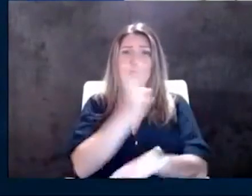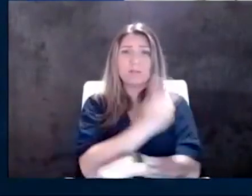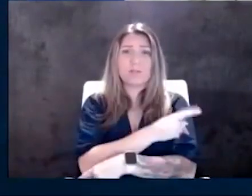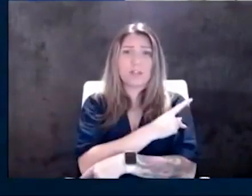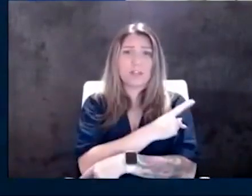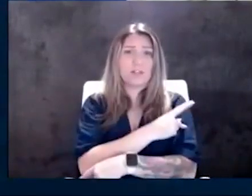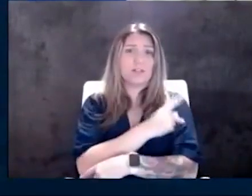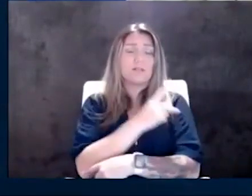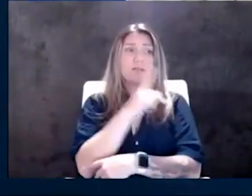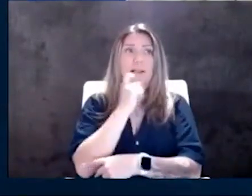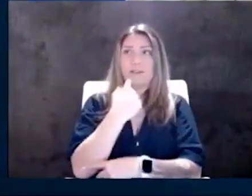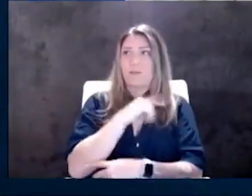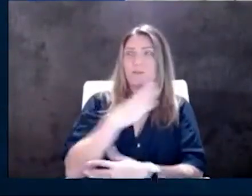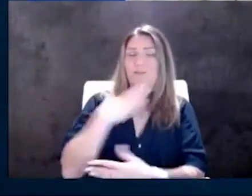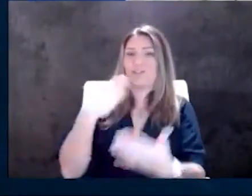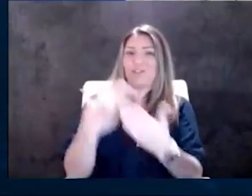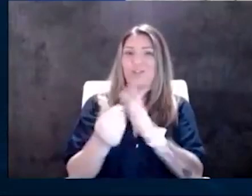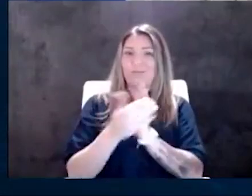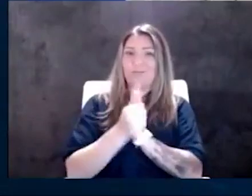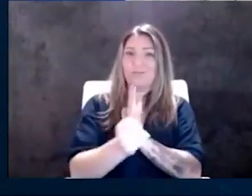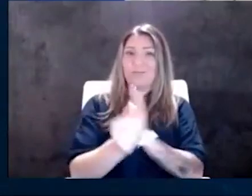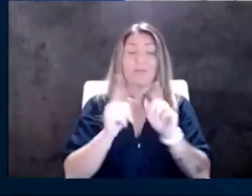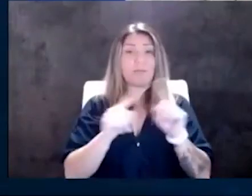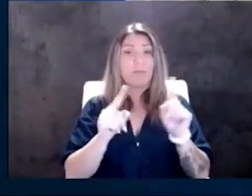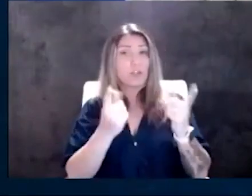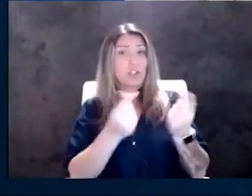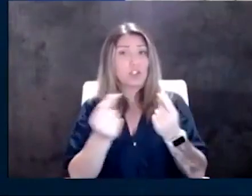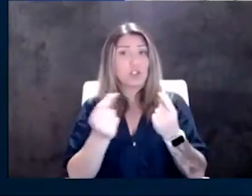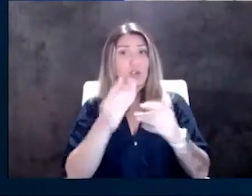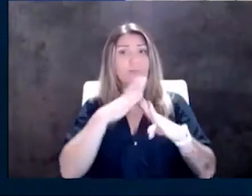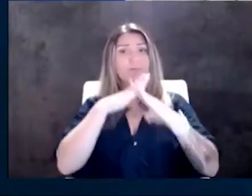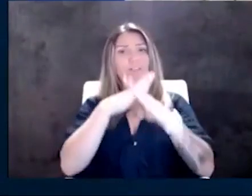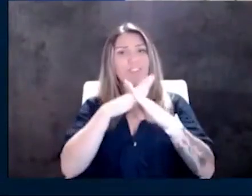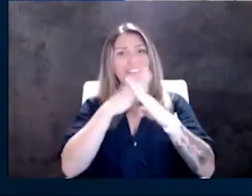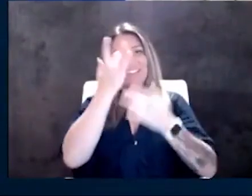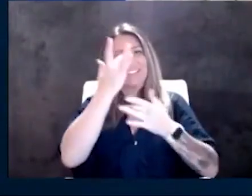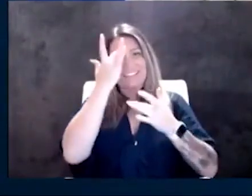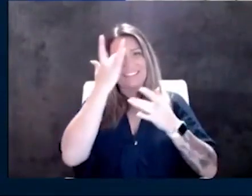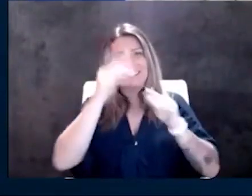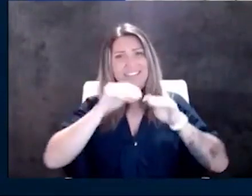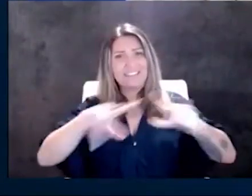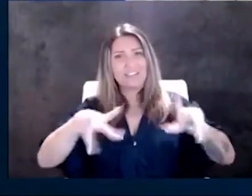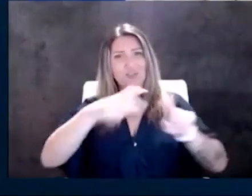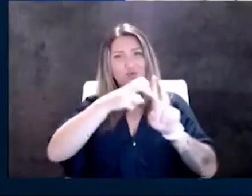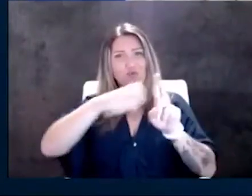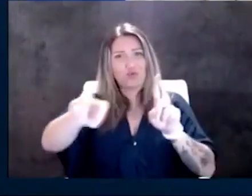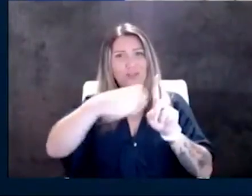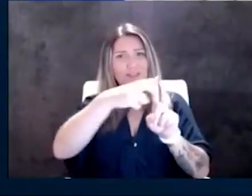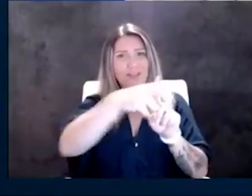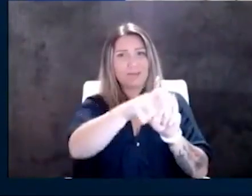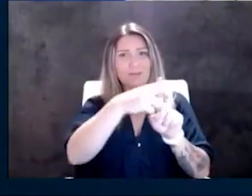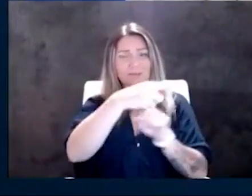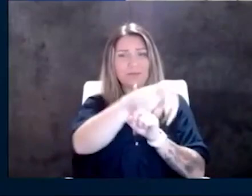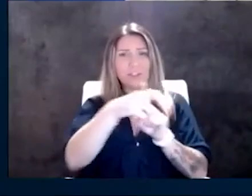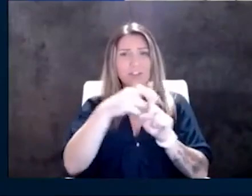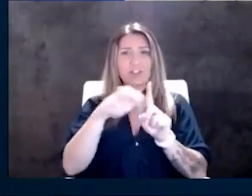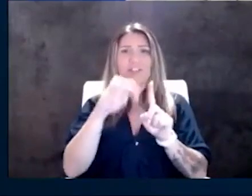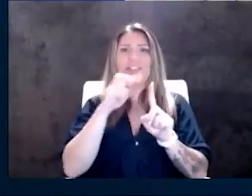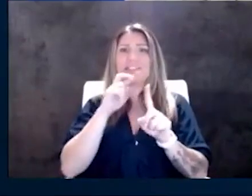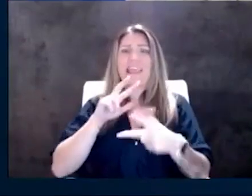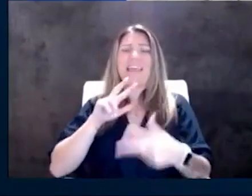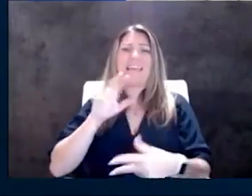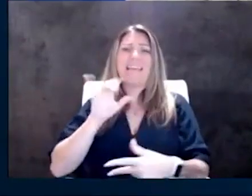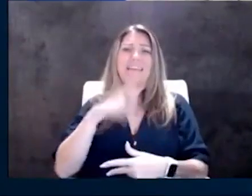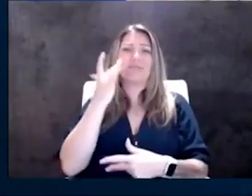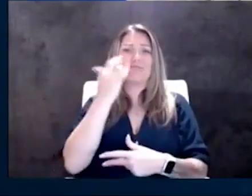it. What we're really trying to do is help prevent disease transmission. That's really what the third booster is about. It's more about stopping